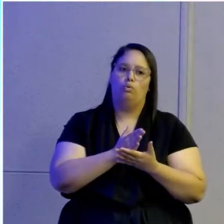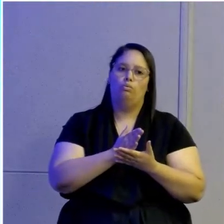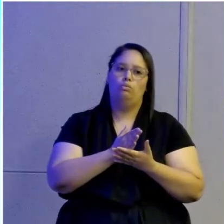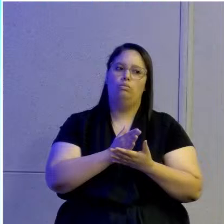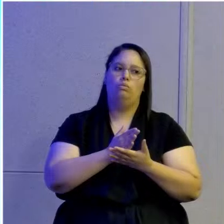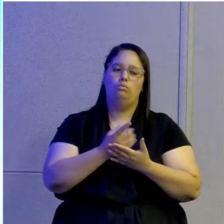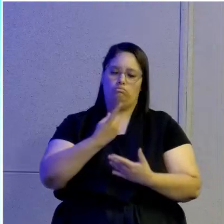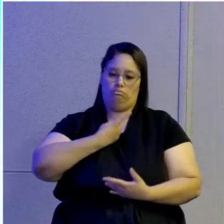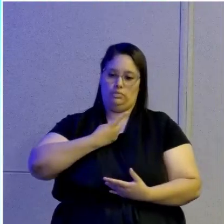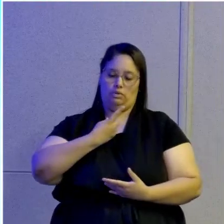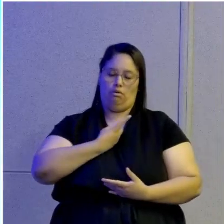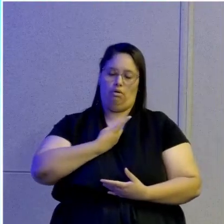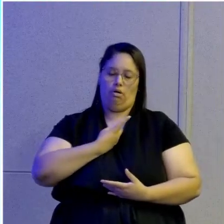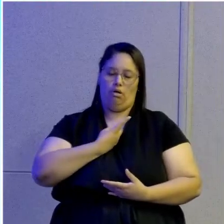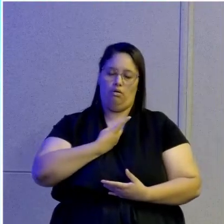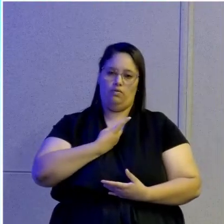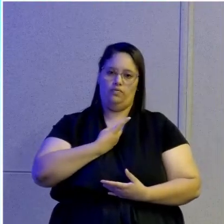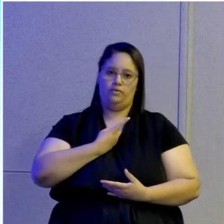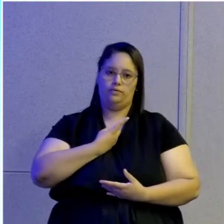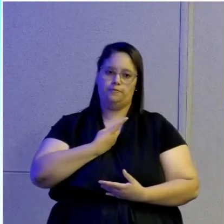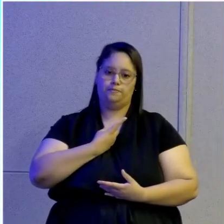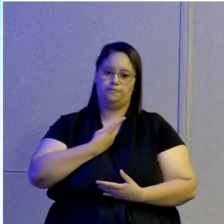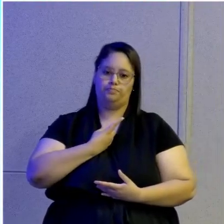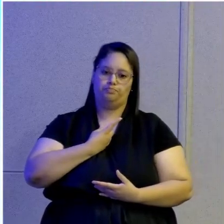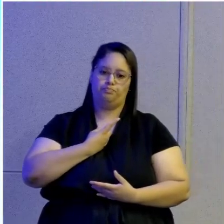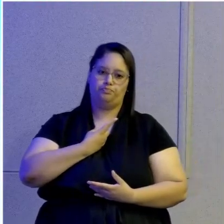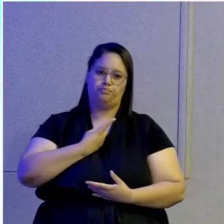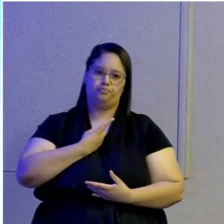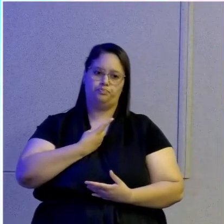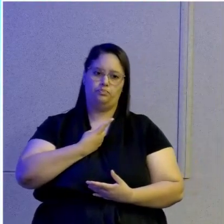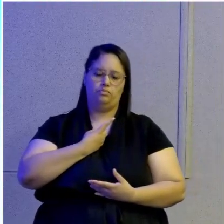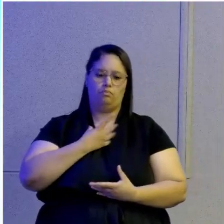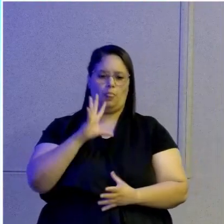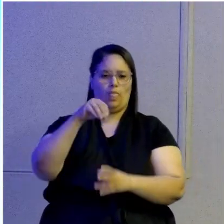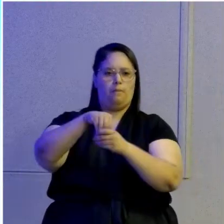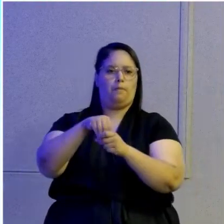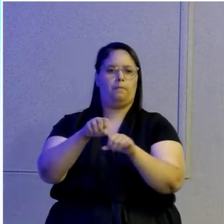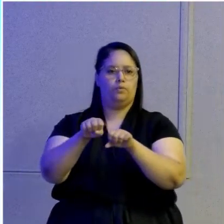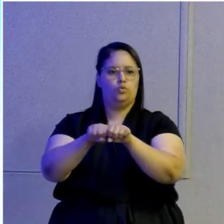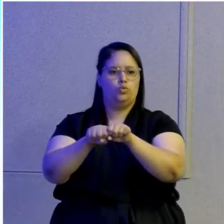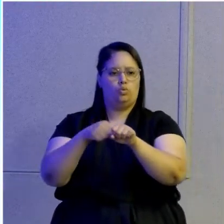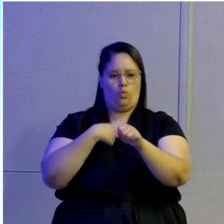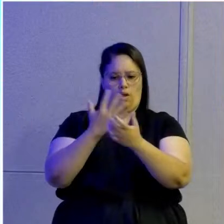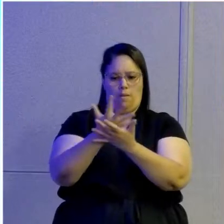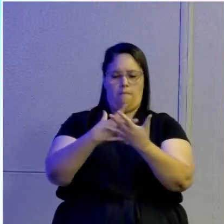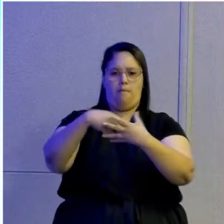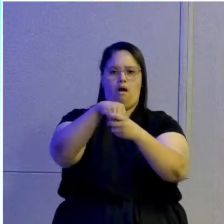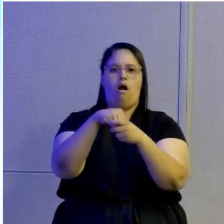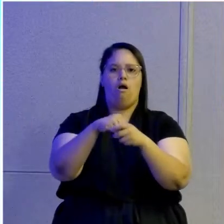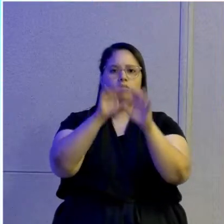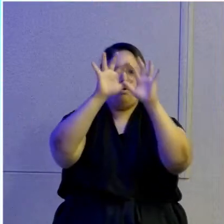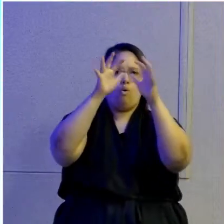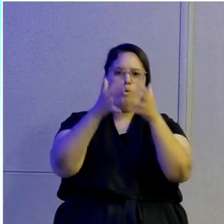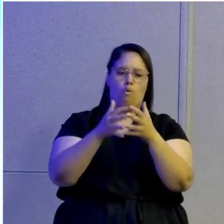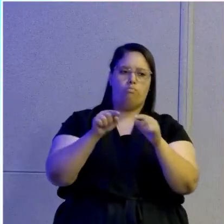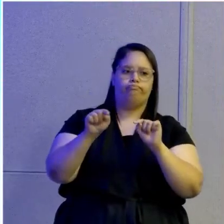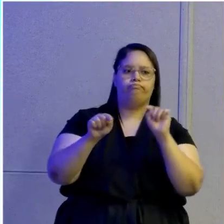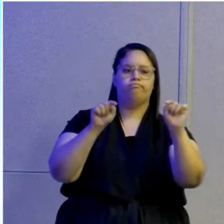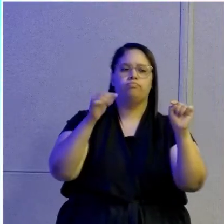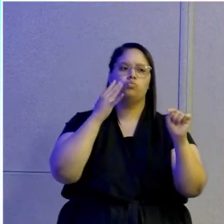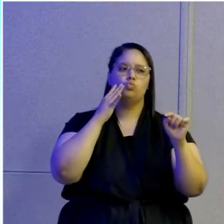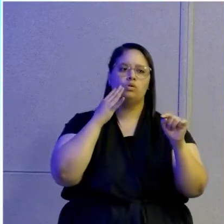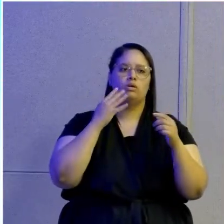put ourselves in those big shoes to make sure that we are part of the globe when it comes